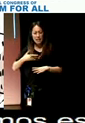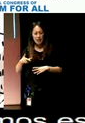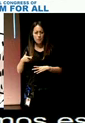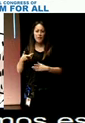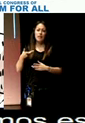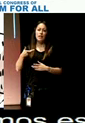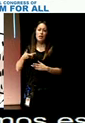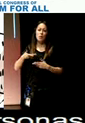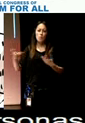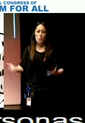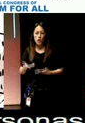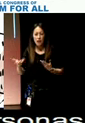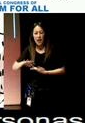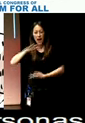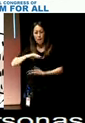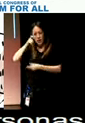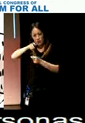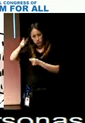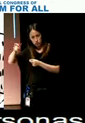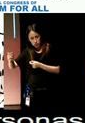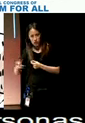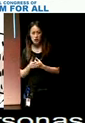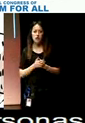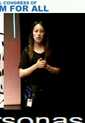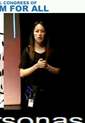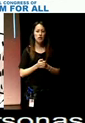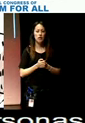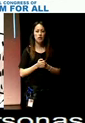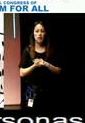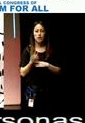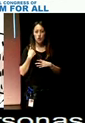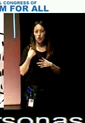and I want to keep on doing.